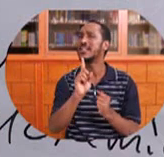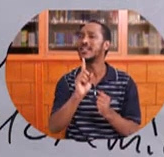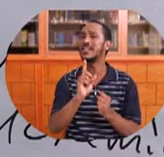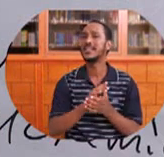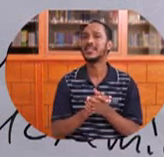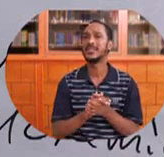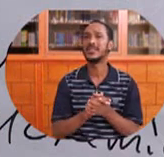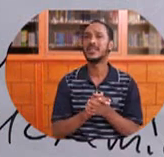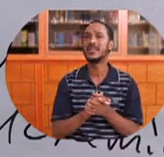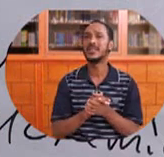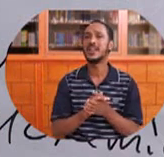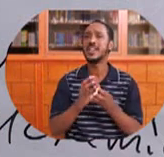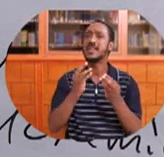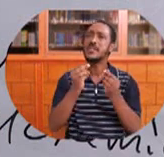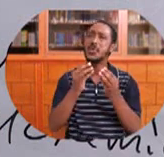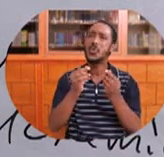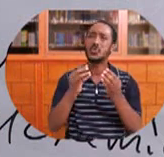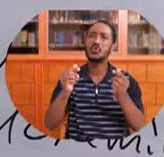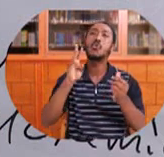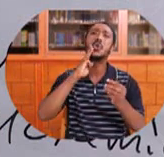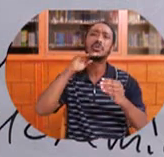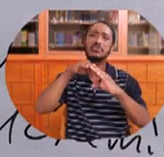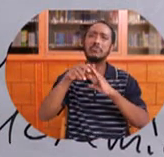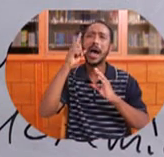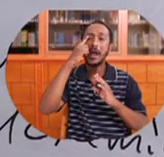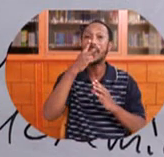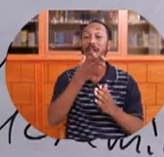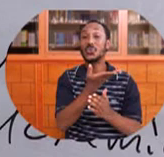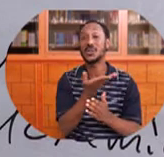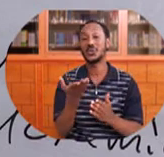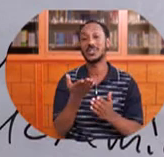fine dissolved particles in water.